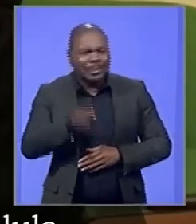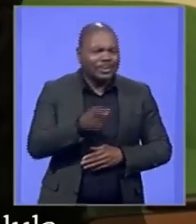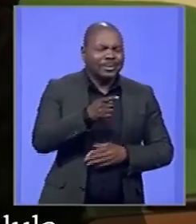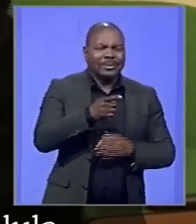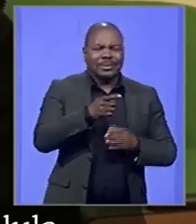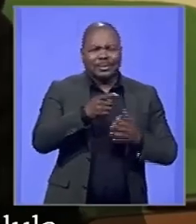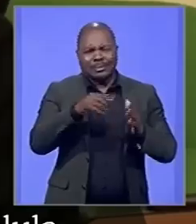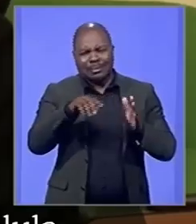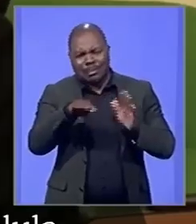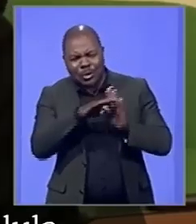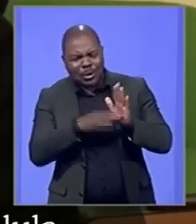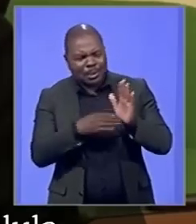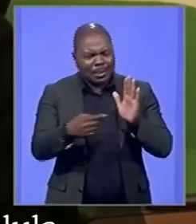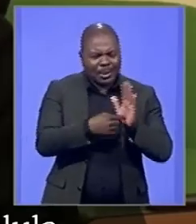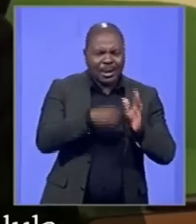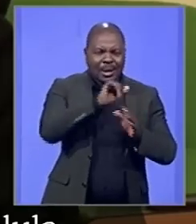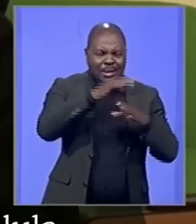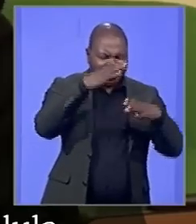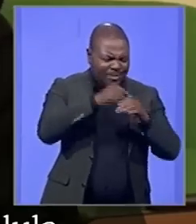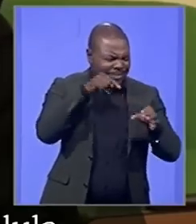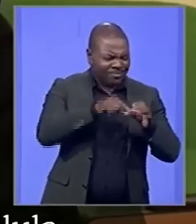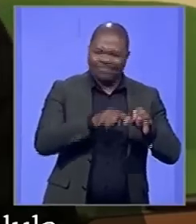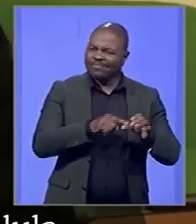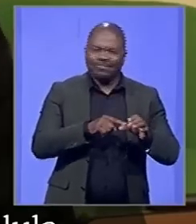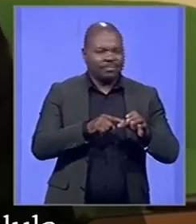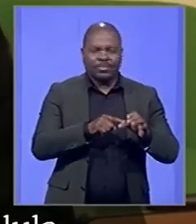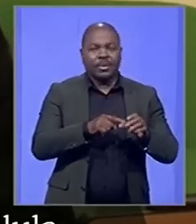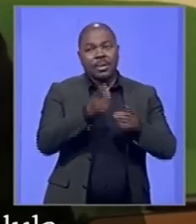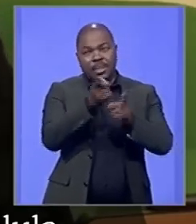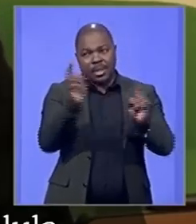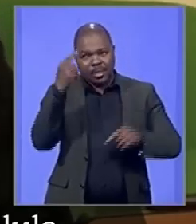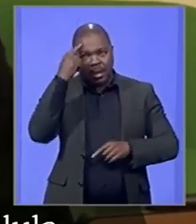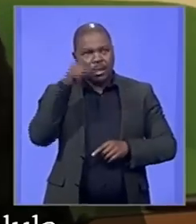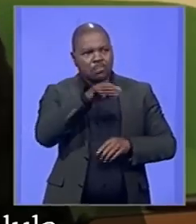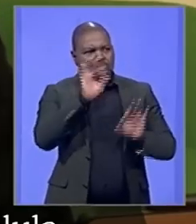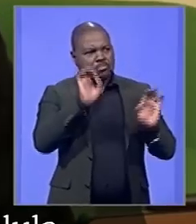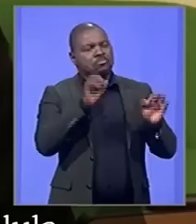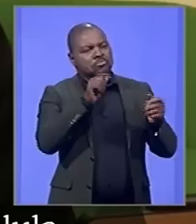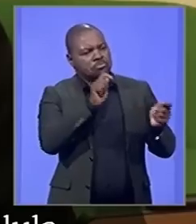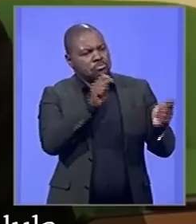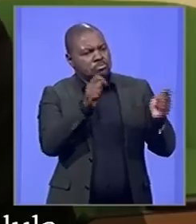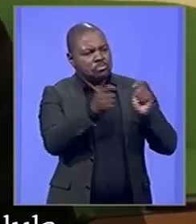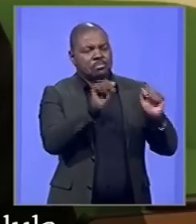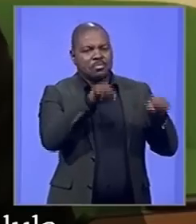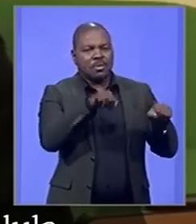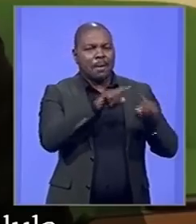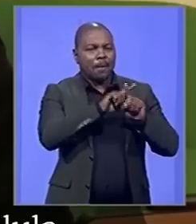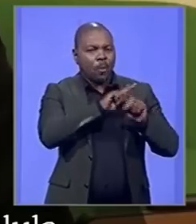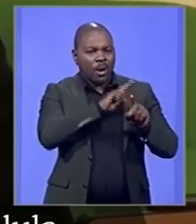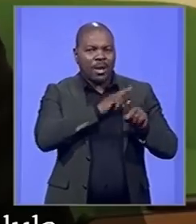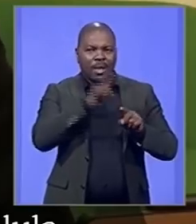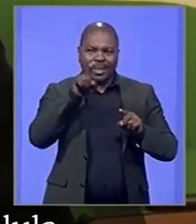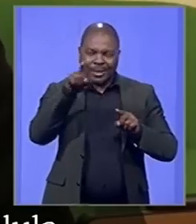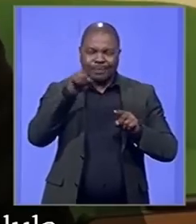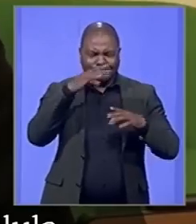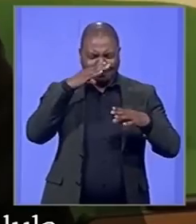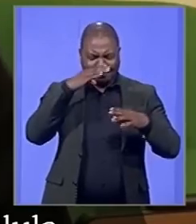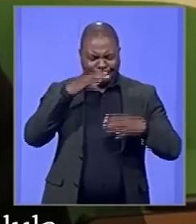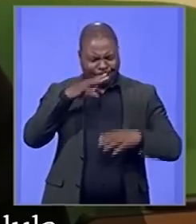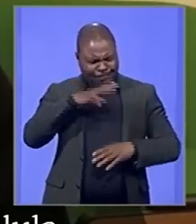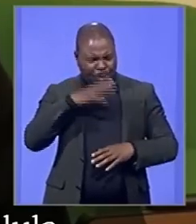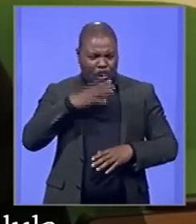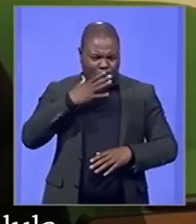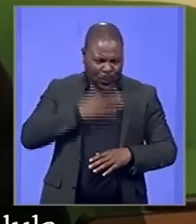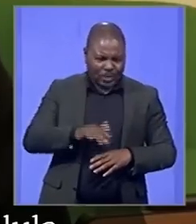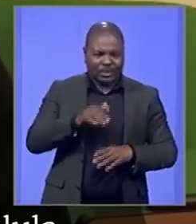primary program of action of the ANC. And they think that is revolutionary because they live for that.